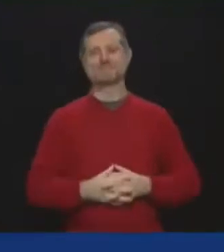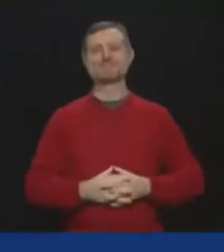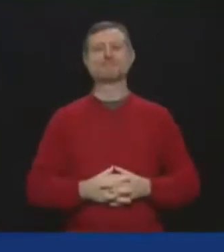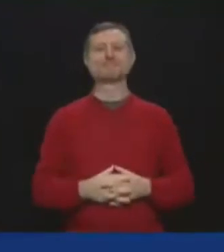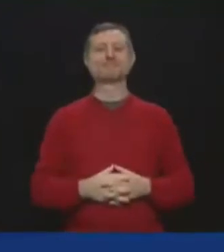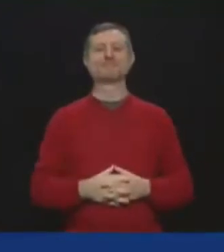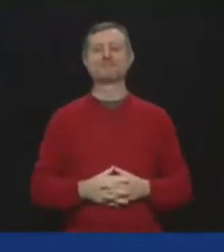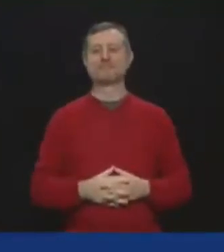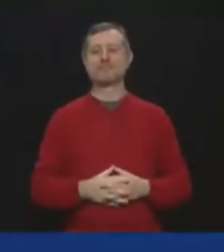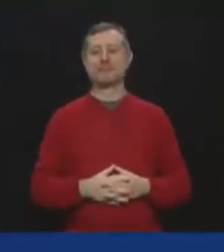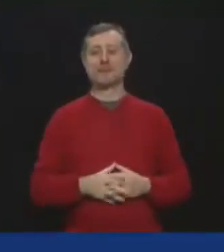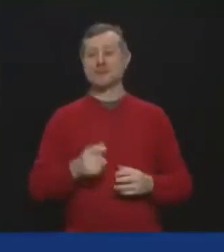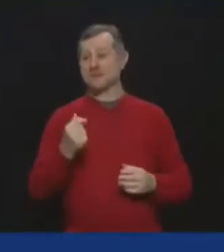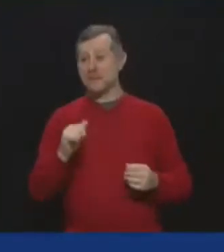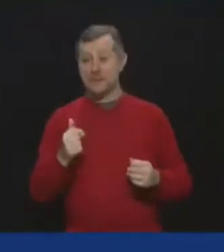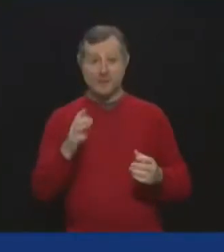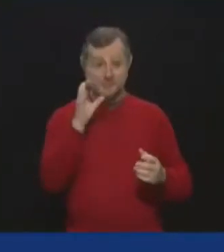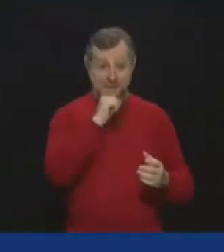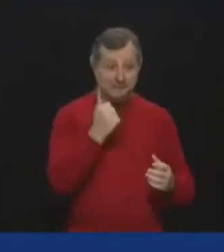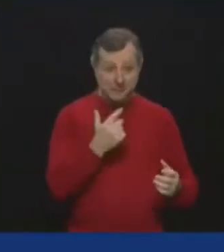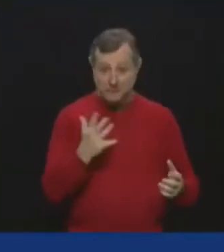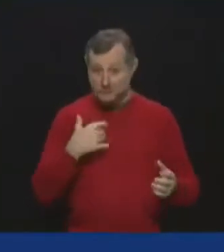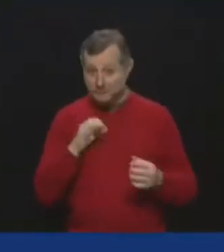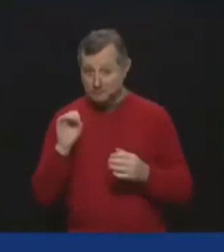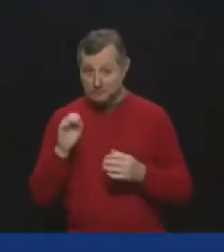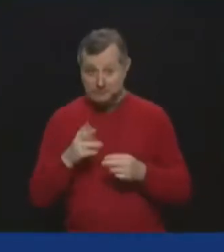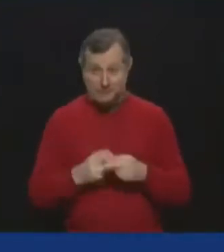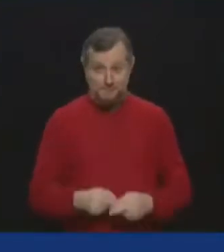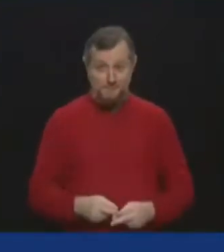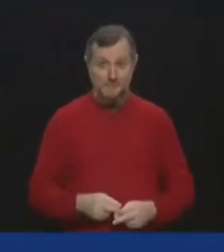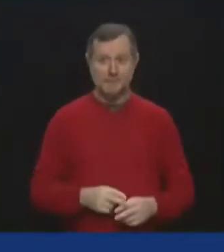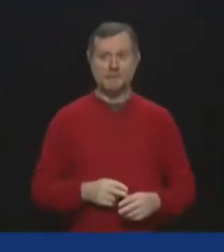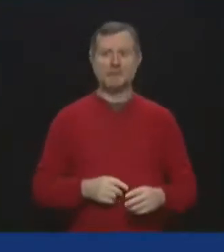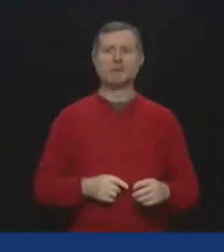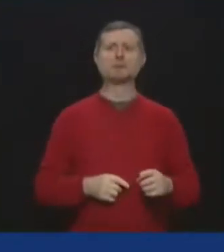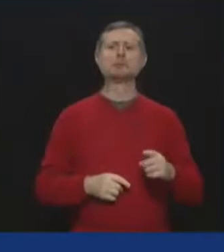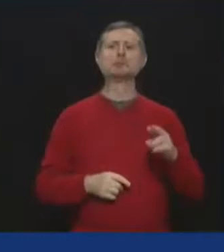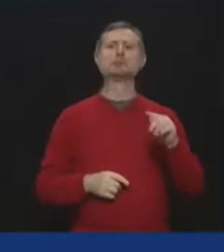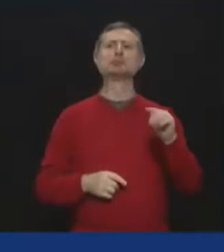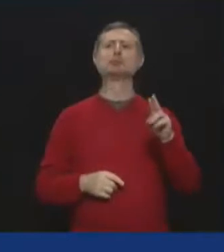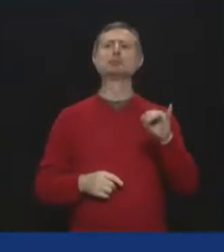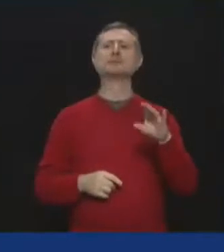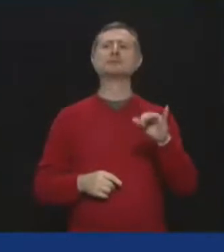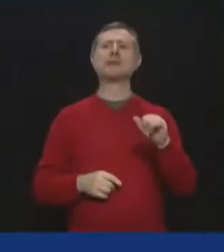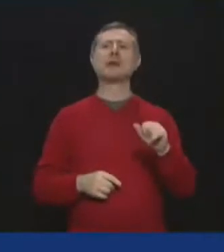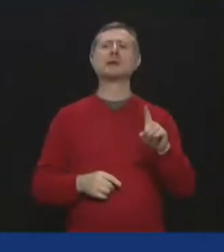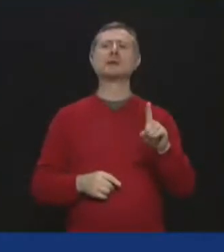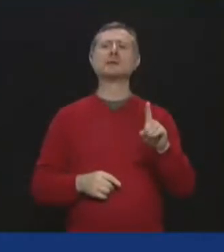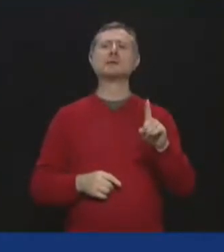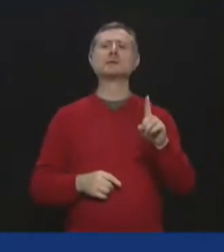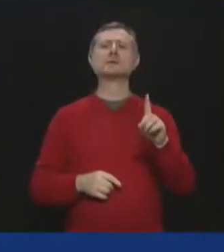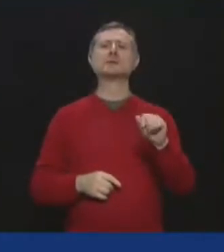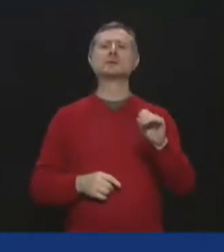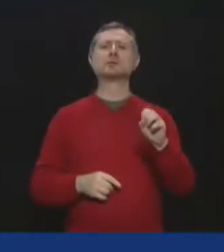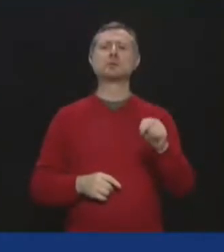Okay. Did I miss anybody? Tracy Dacus. Okay. Tracy Jackson,